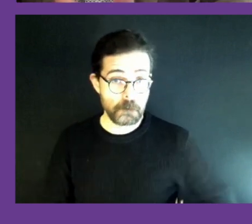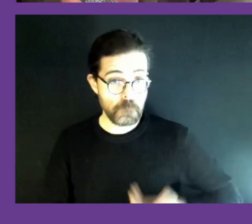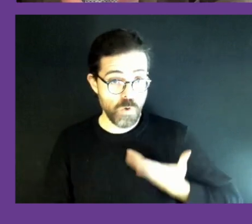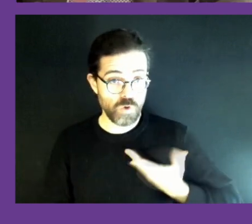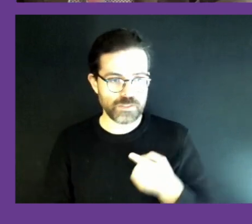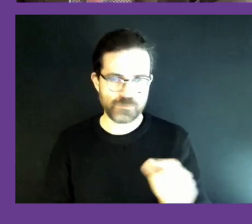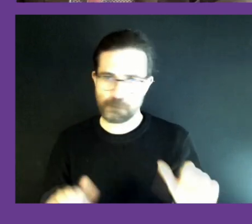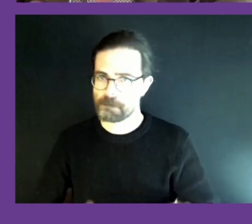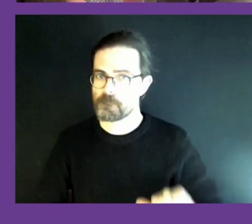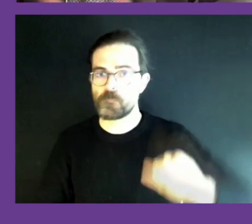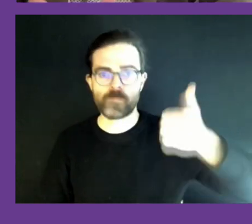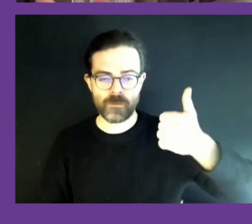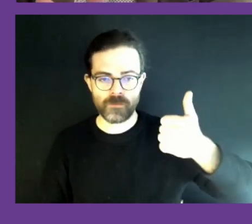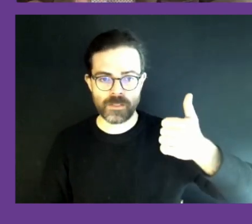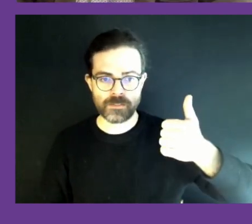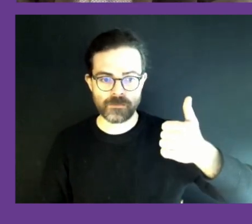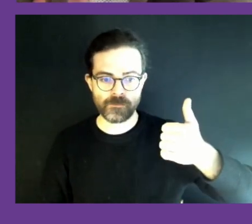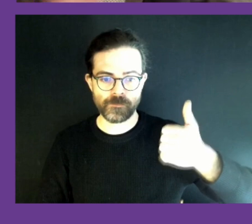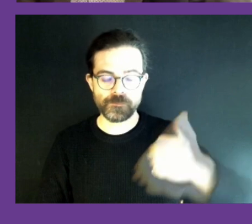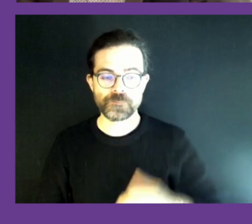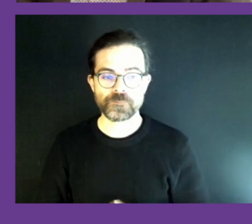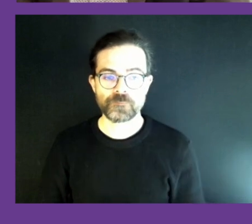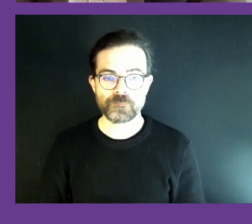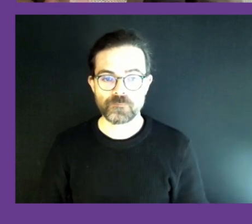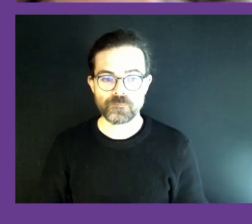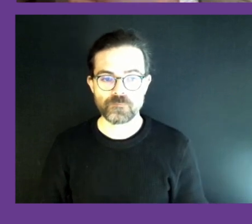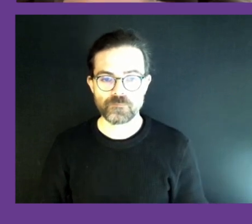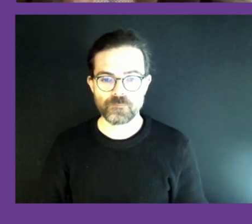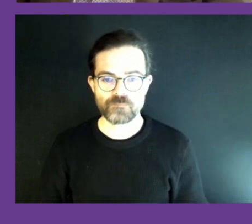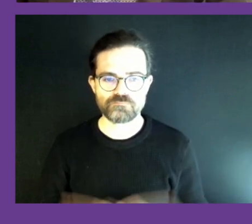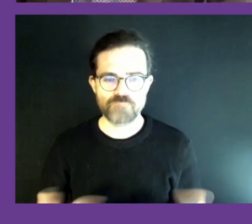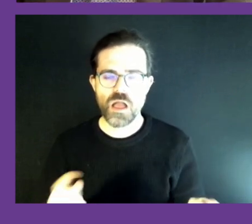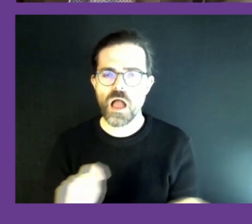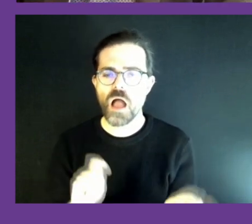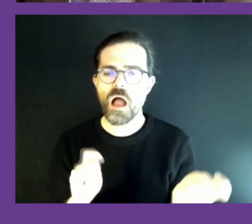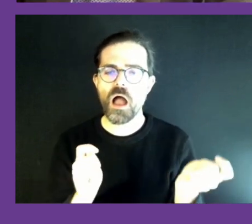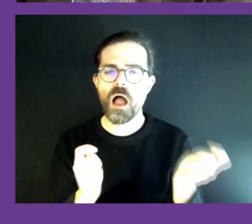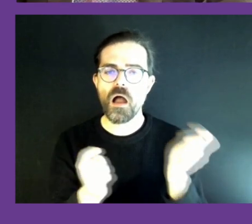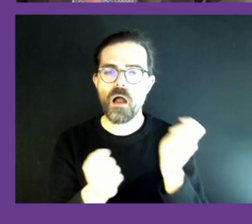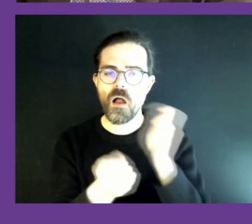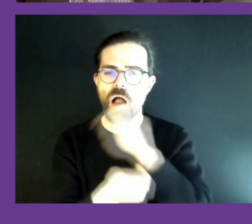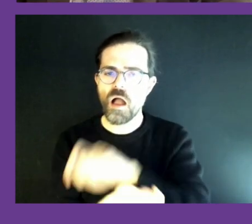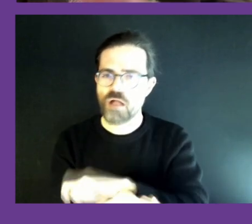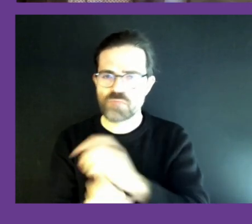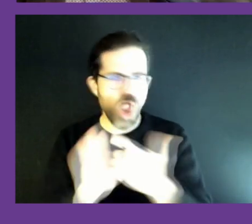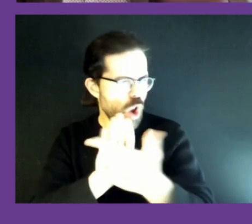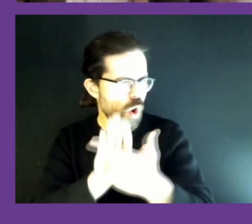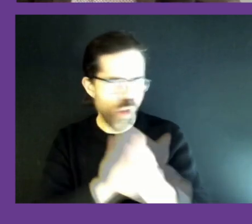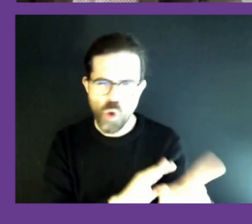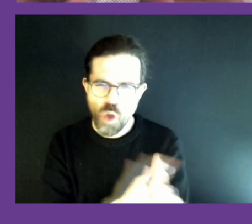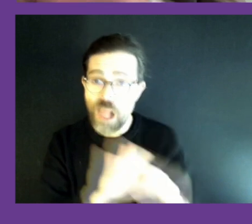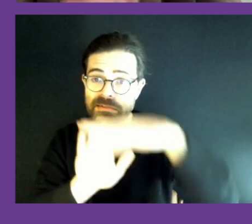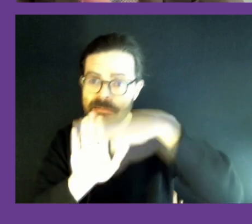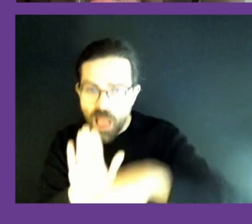characteristics, how can they be a lever of change? How can they make a difference? I'm going to try to